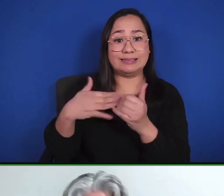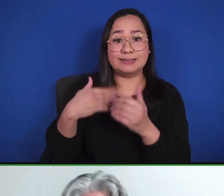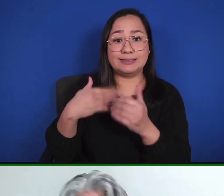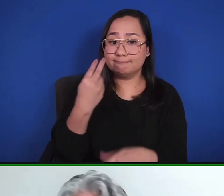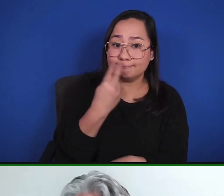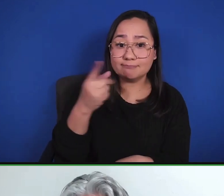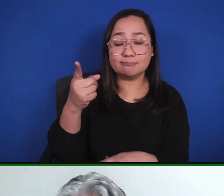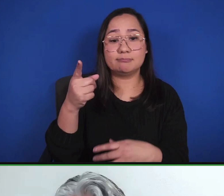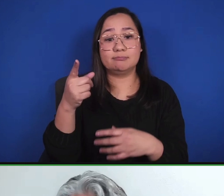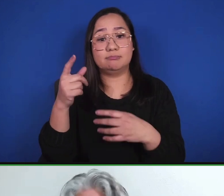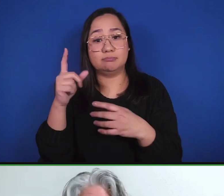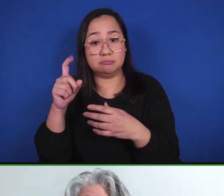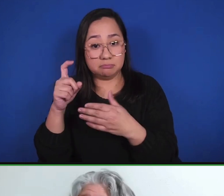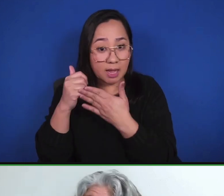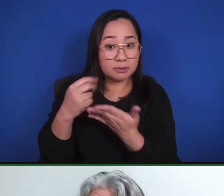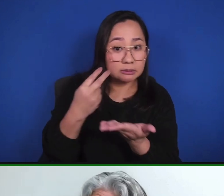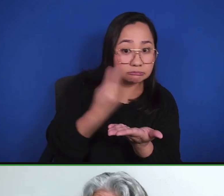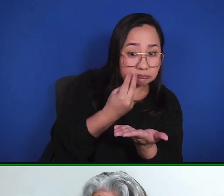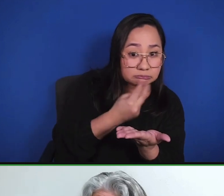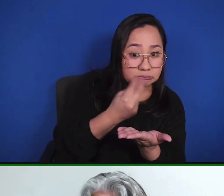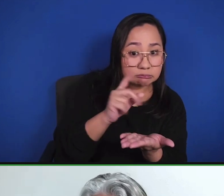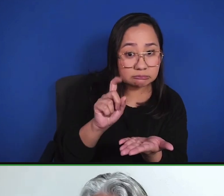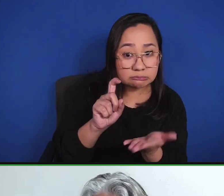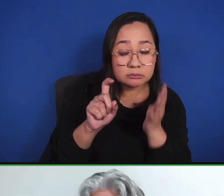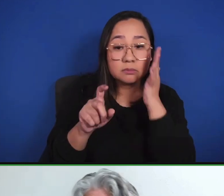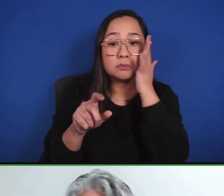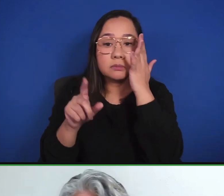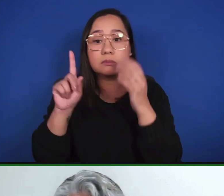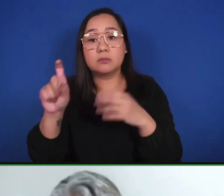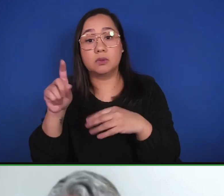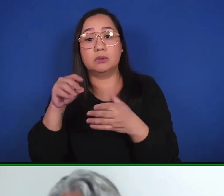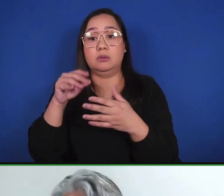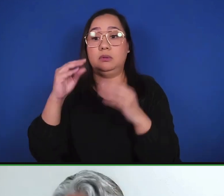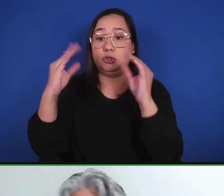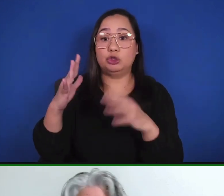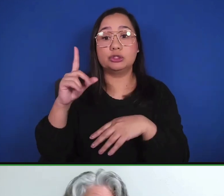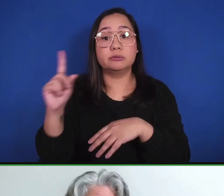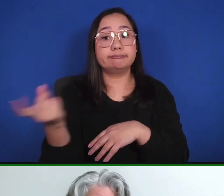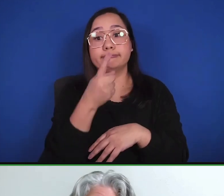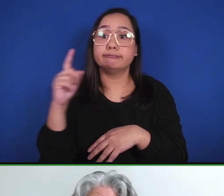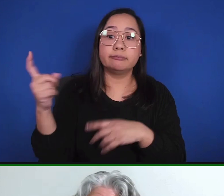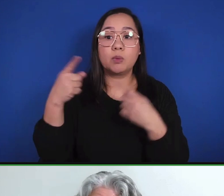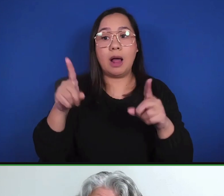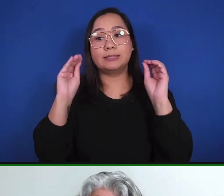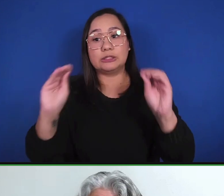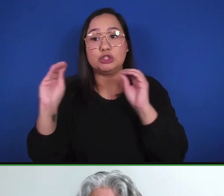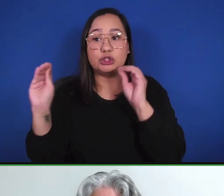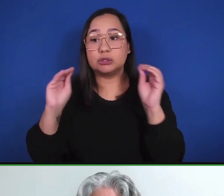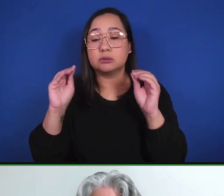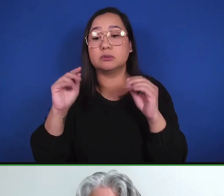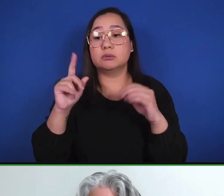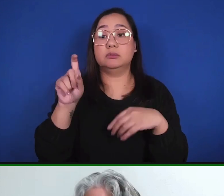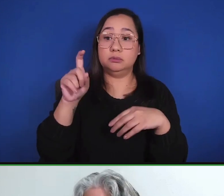around a lot while they're teaching? Does the instructor face the board while they're speaking? Then also,